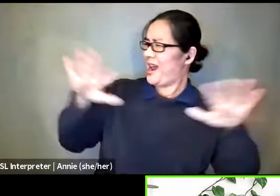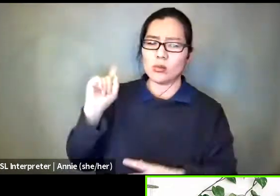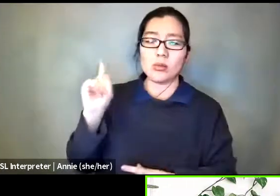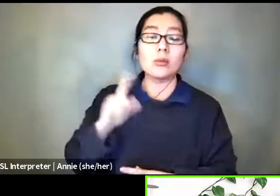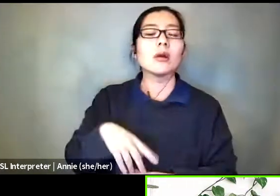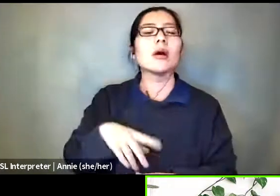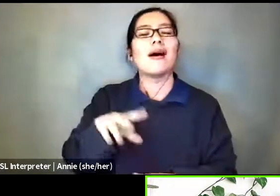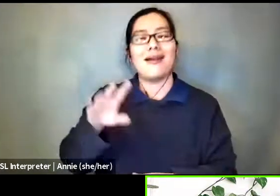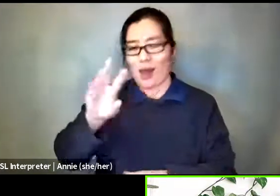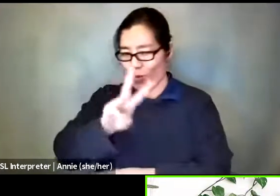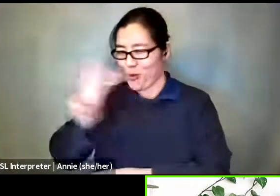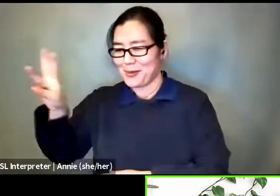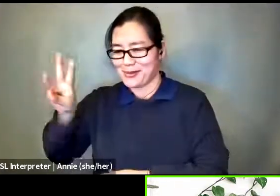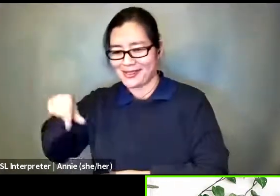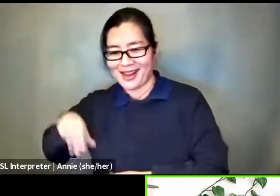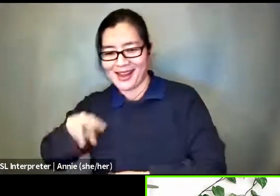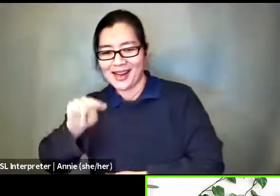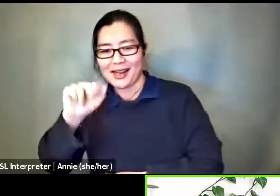this website,